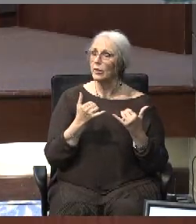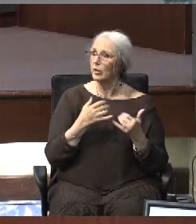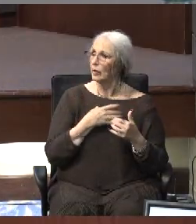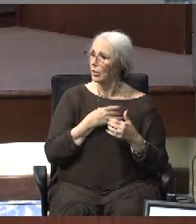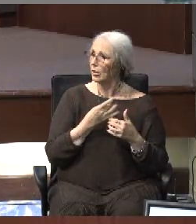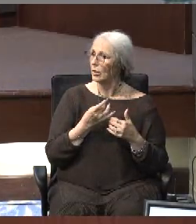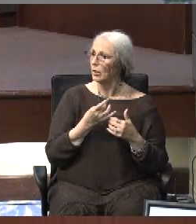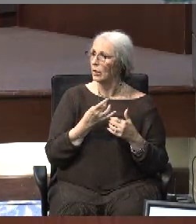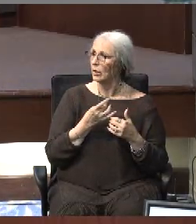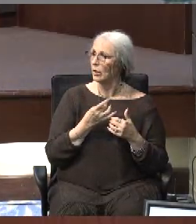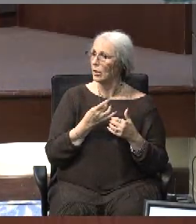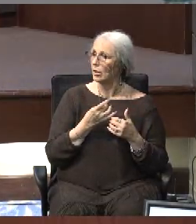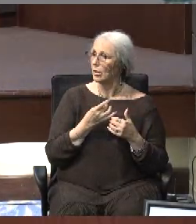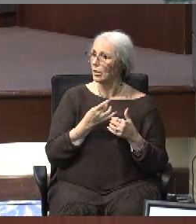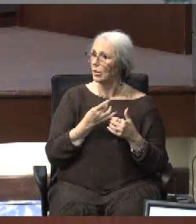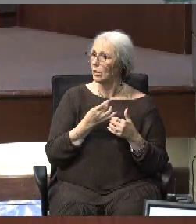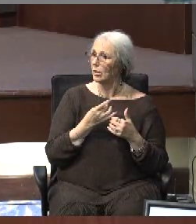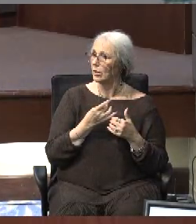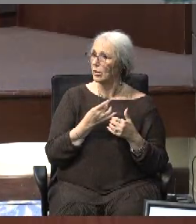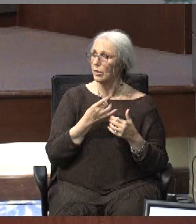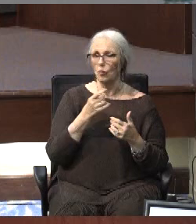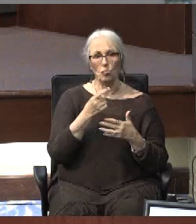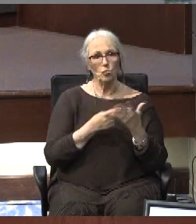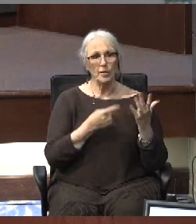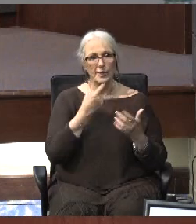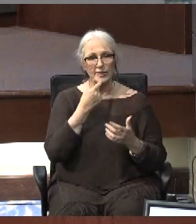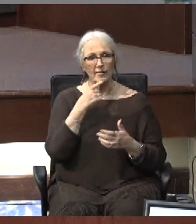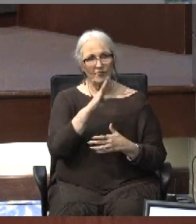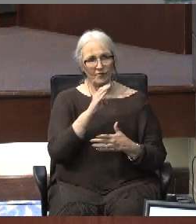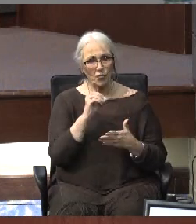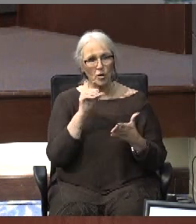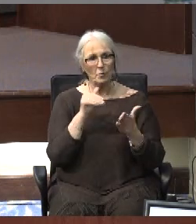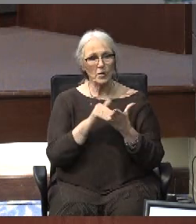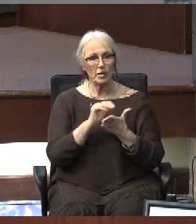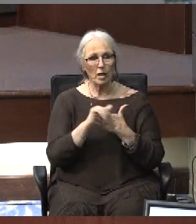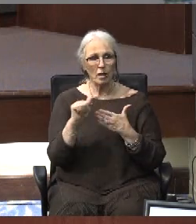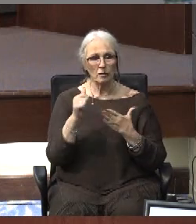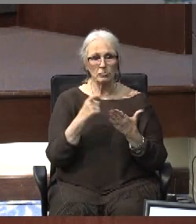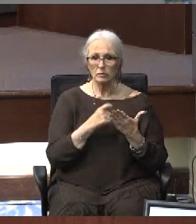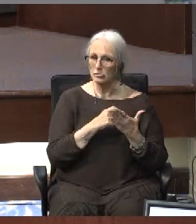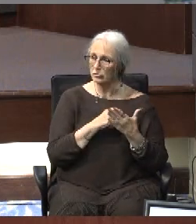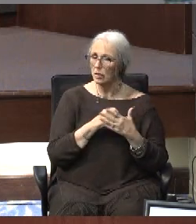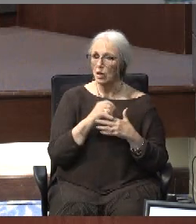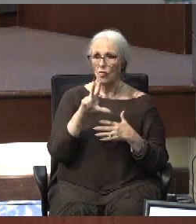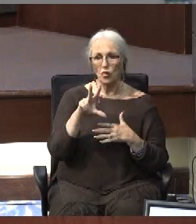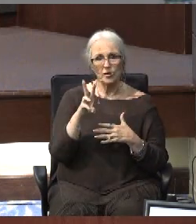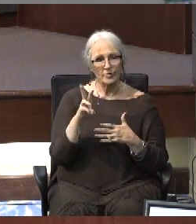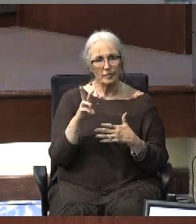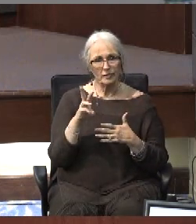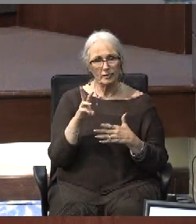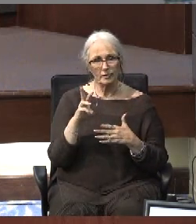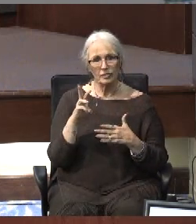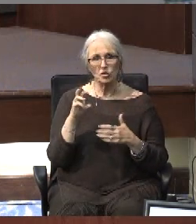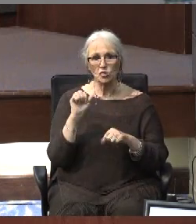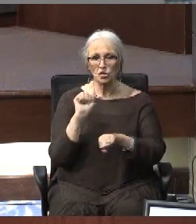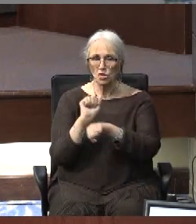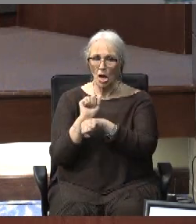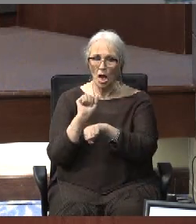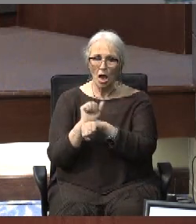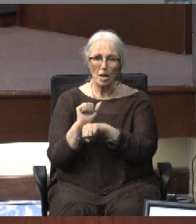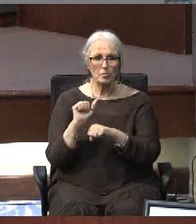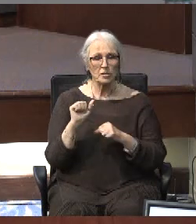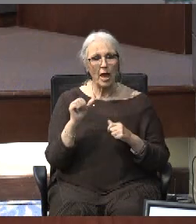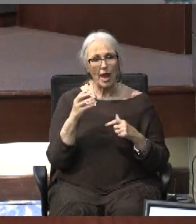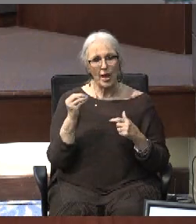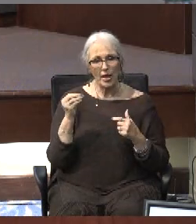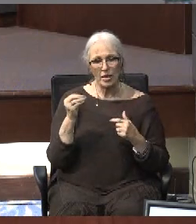it. All the reasons that Bradley just said, the $40 million for tax base, the 36 jobs that it's bringing, and